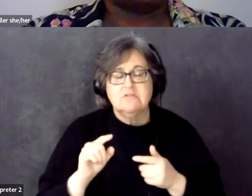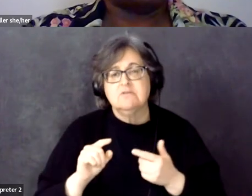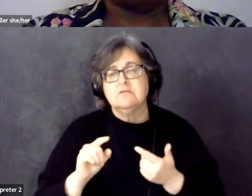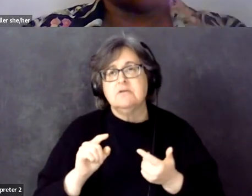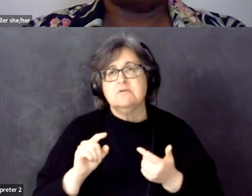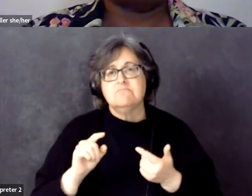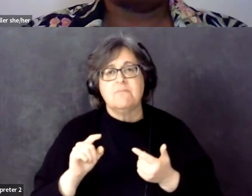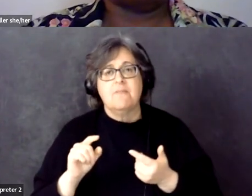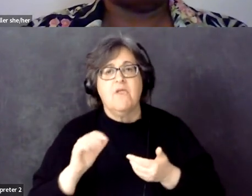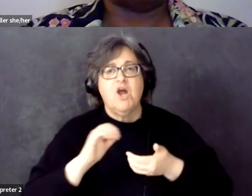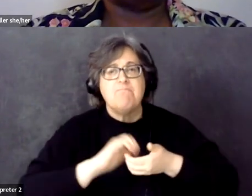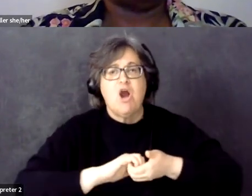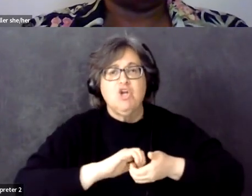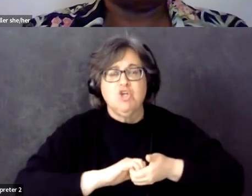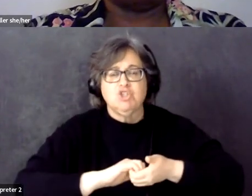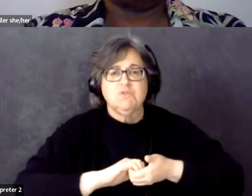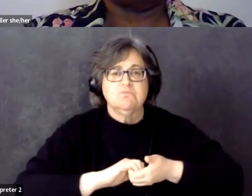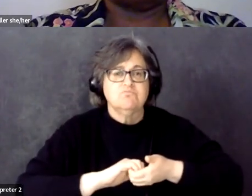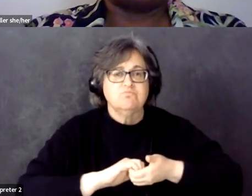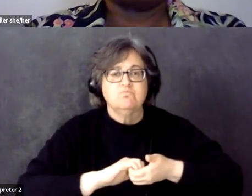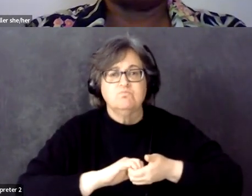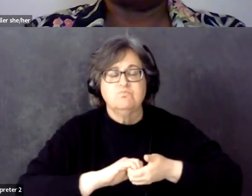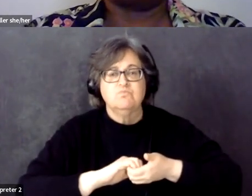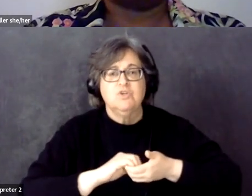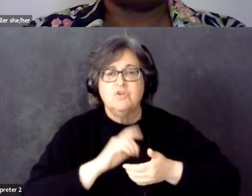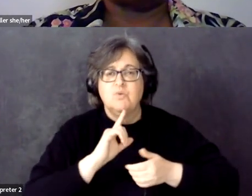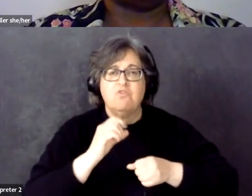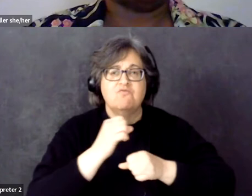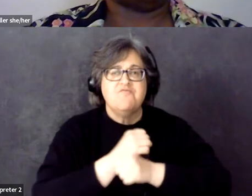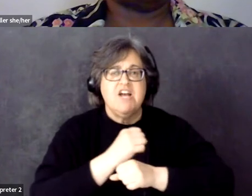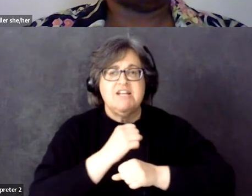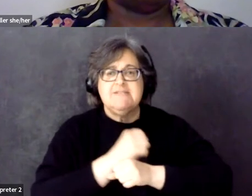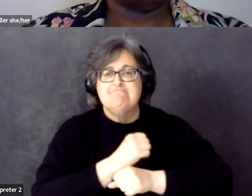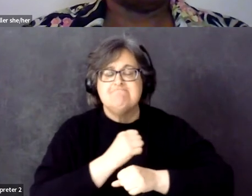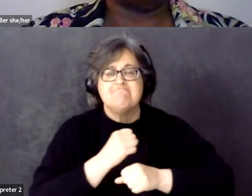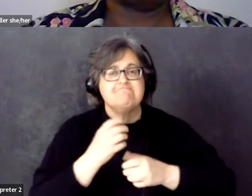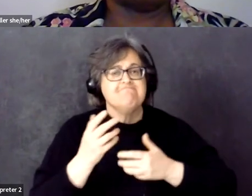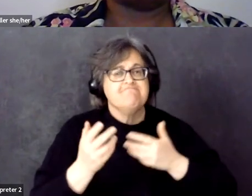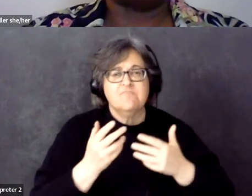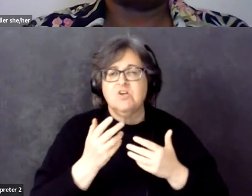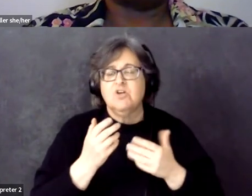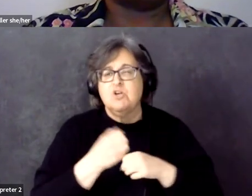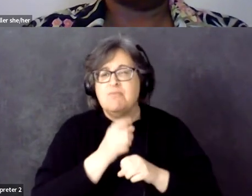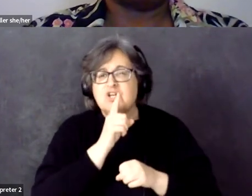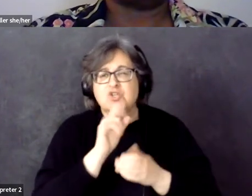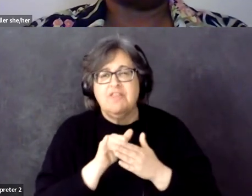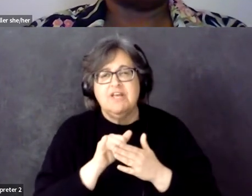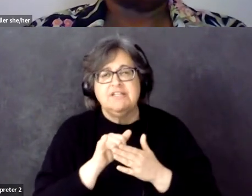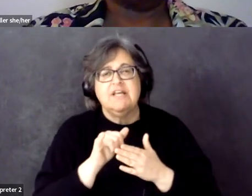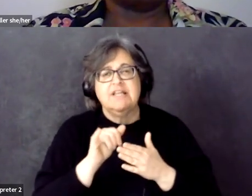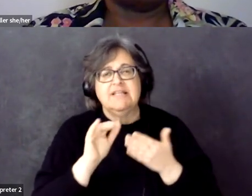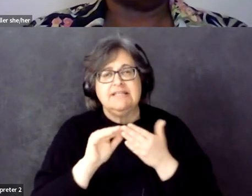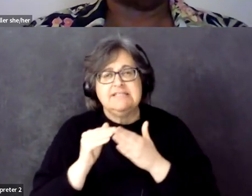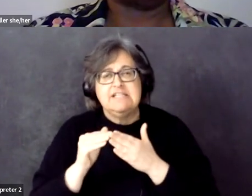and partners who've been fighting around the to make sure that the city budget